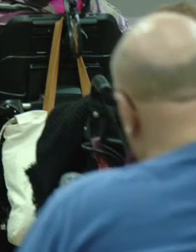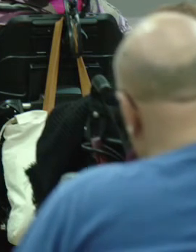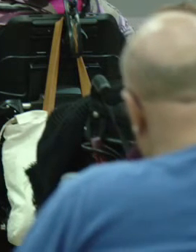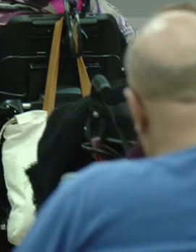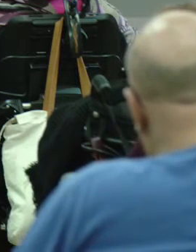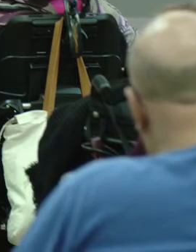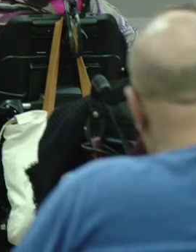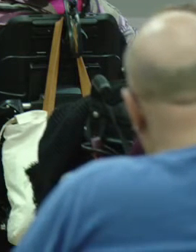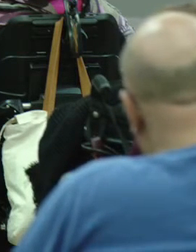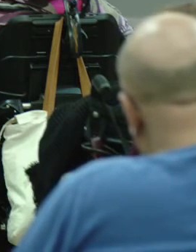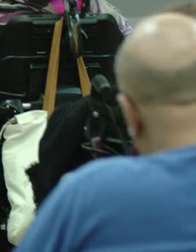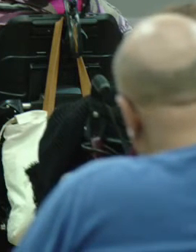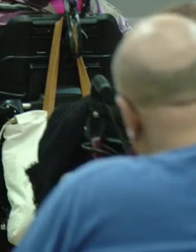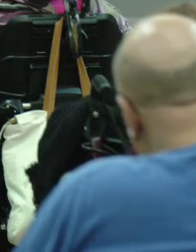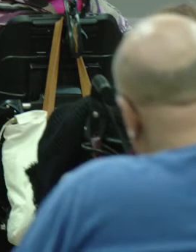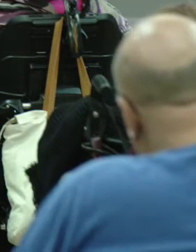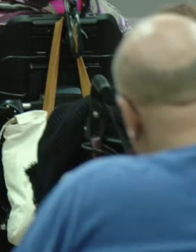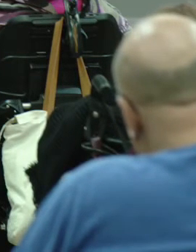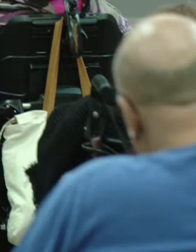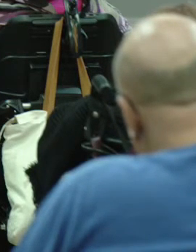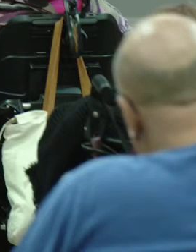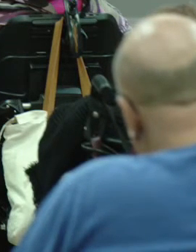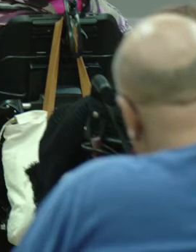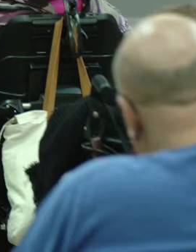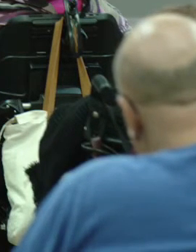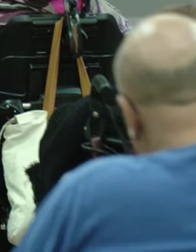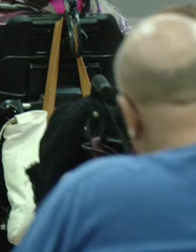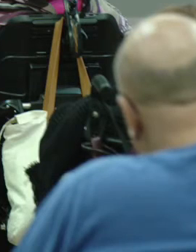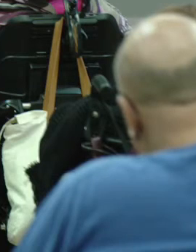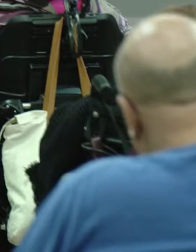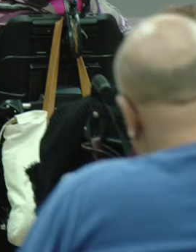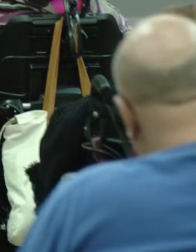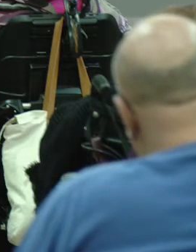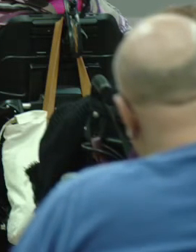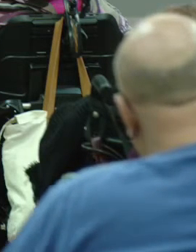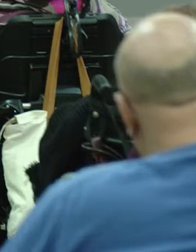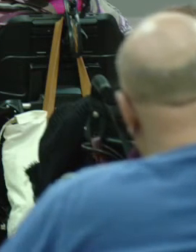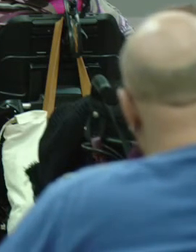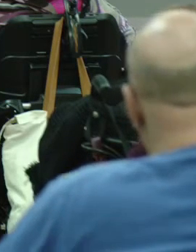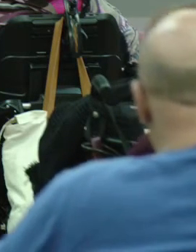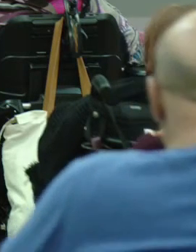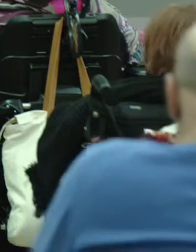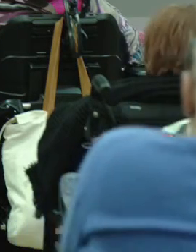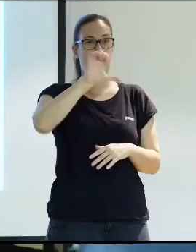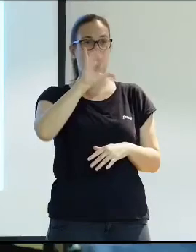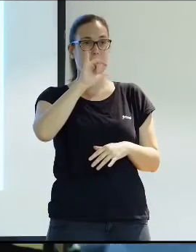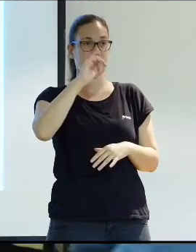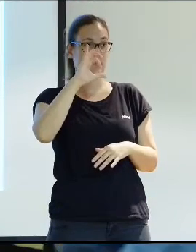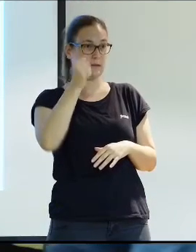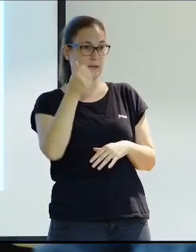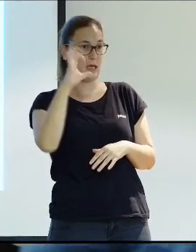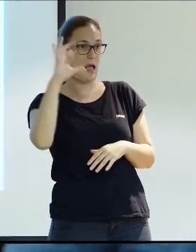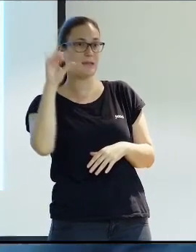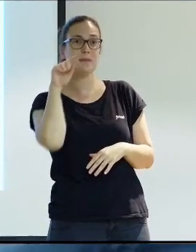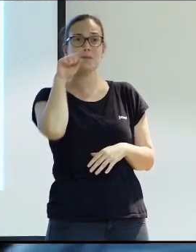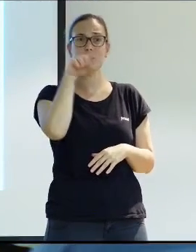a colleague and friend, I'd like to, Marita Iglesias, and without any doubt whatsoever,